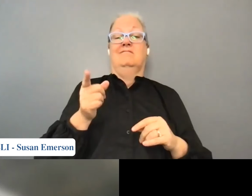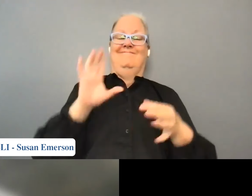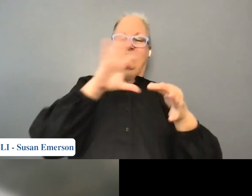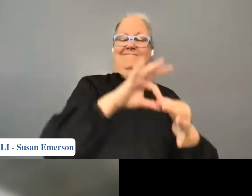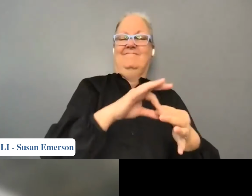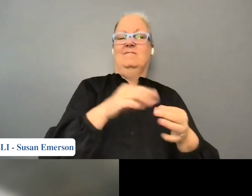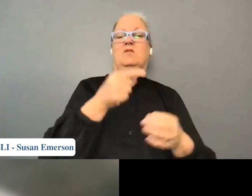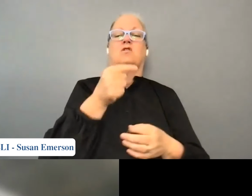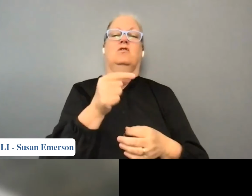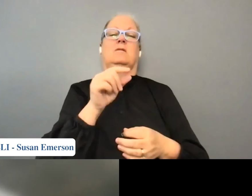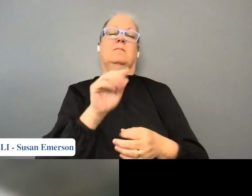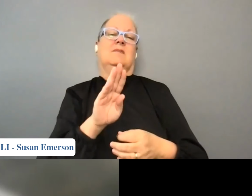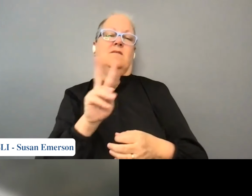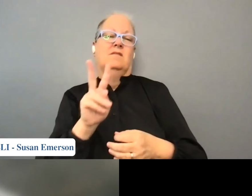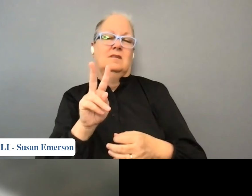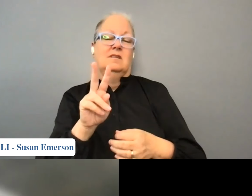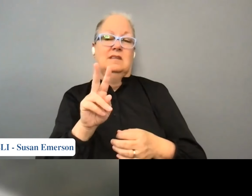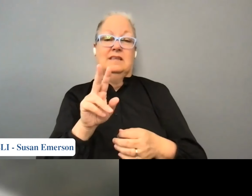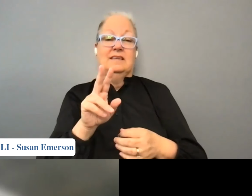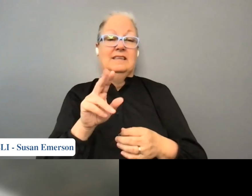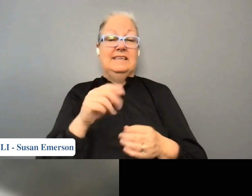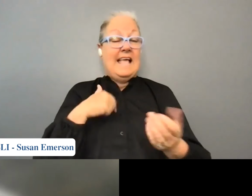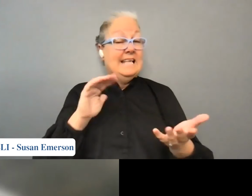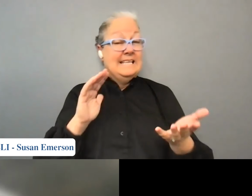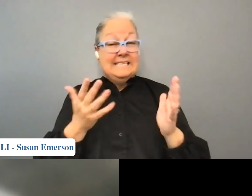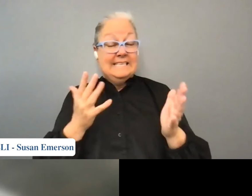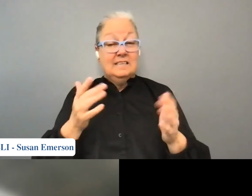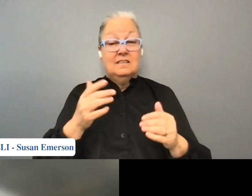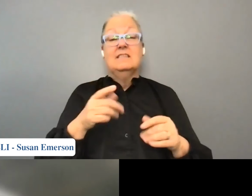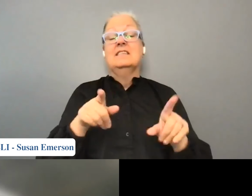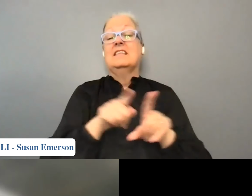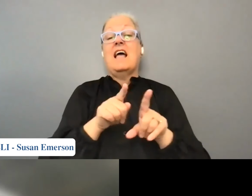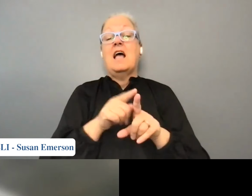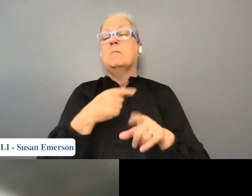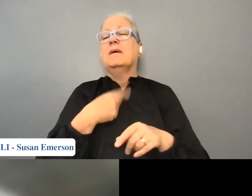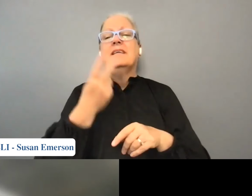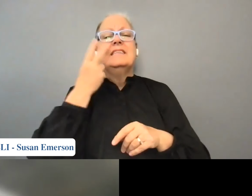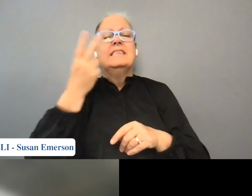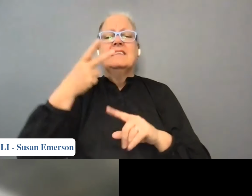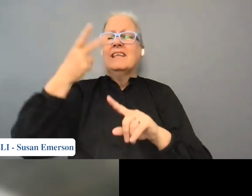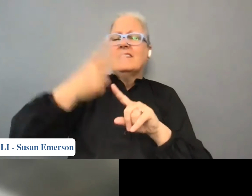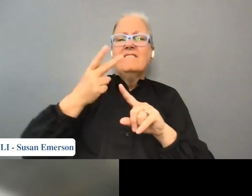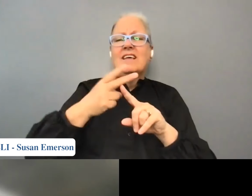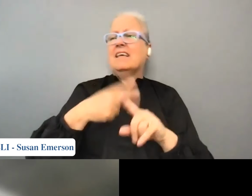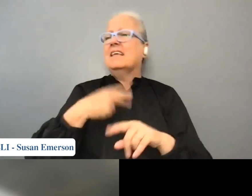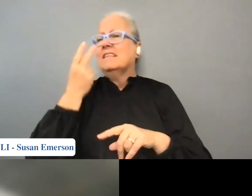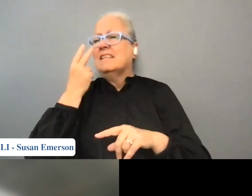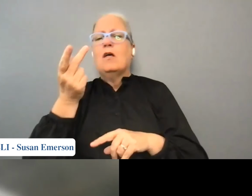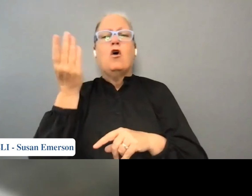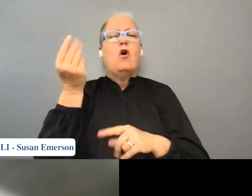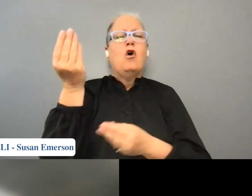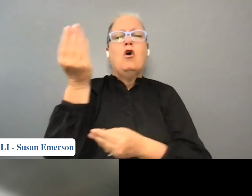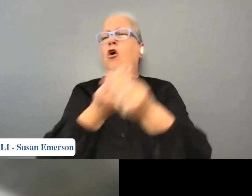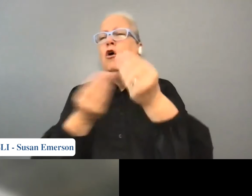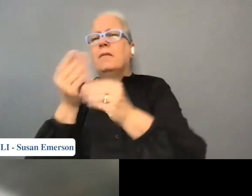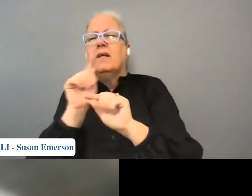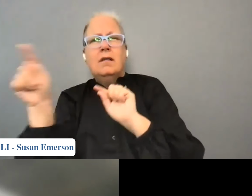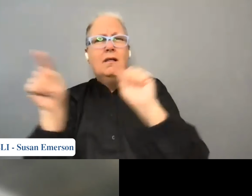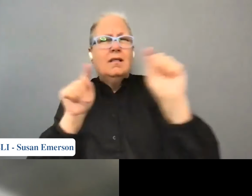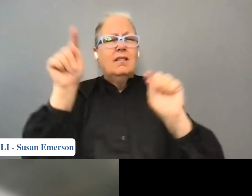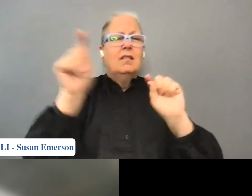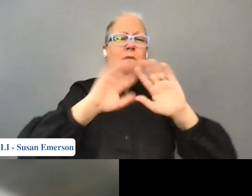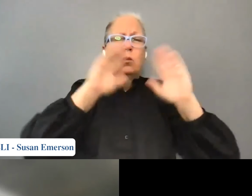Now, I don't know about you, but every time I look at news around the economy, I am not seeing the